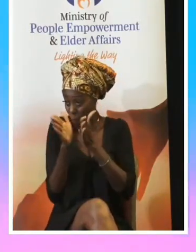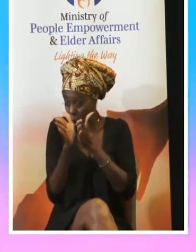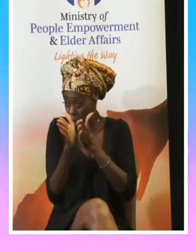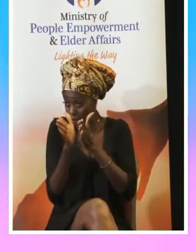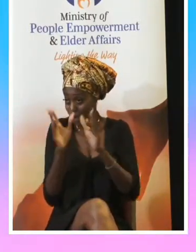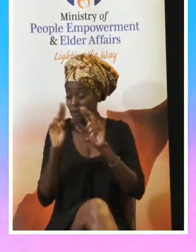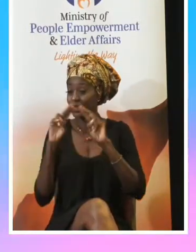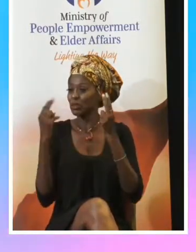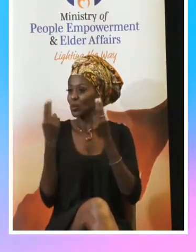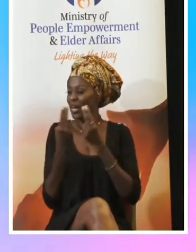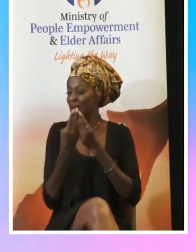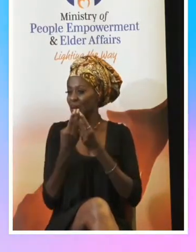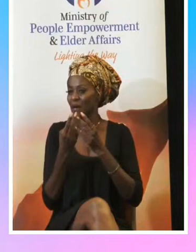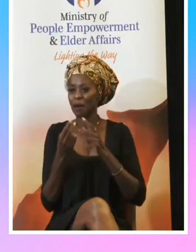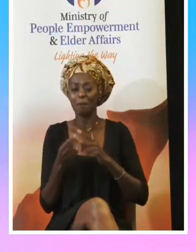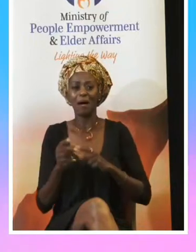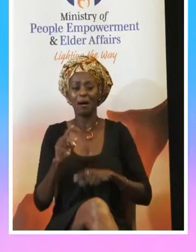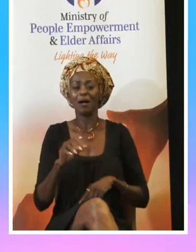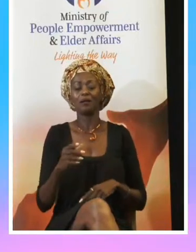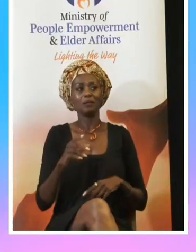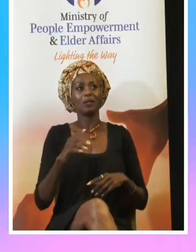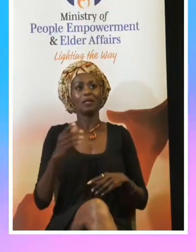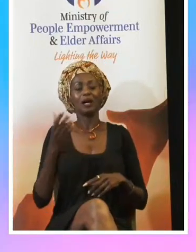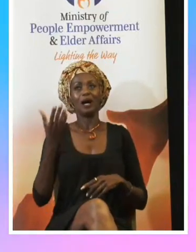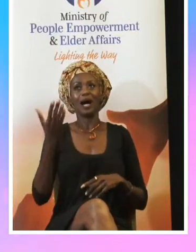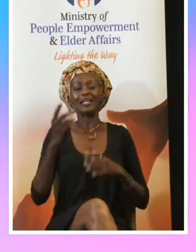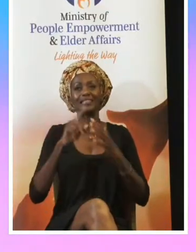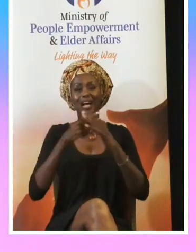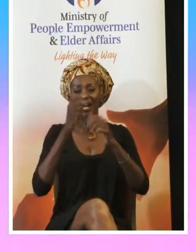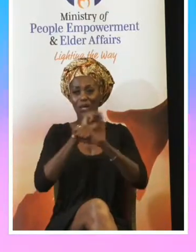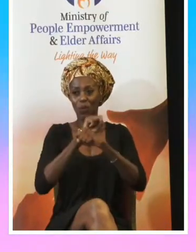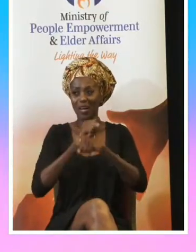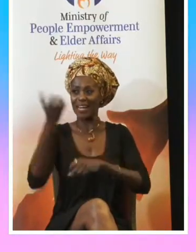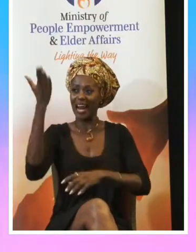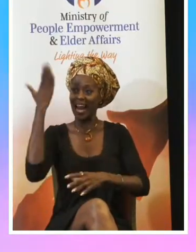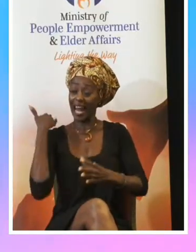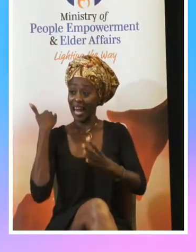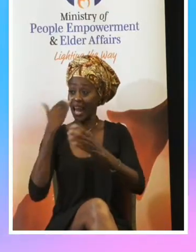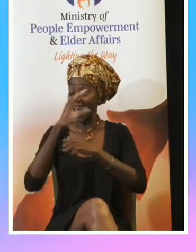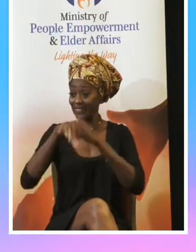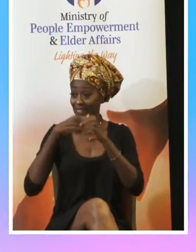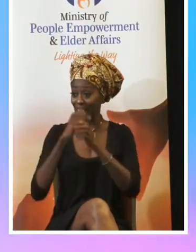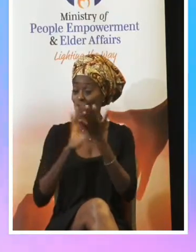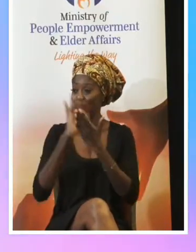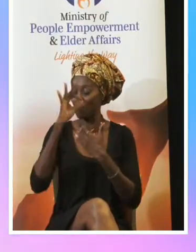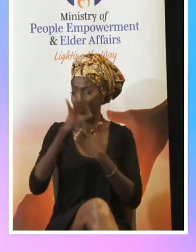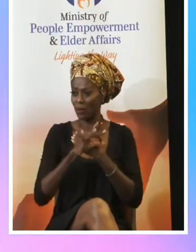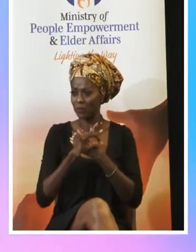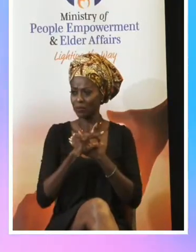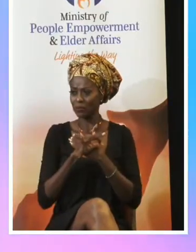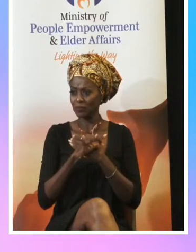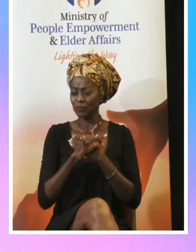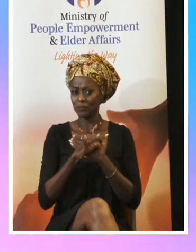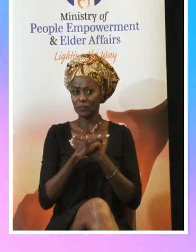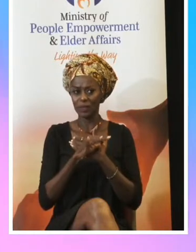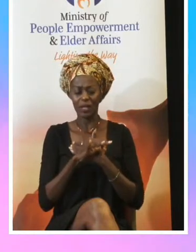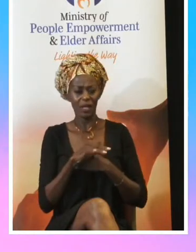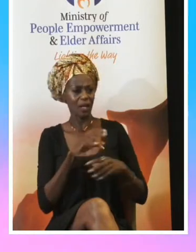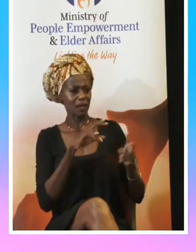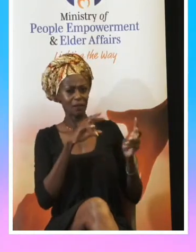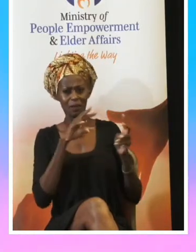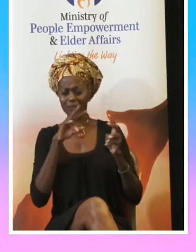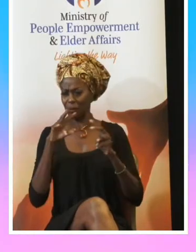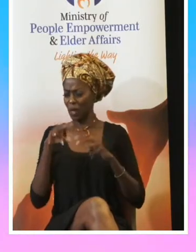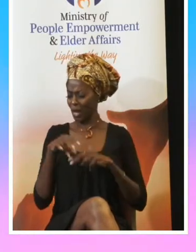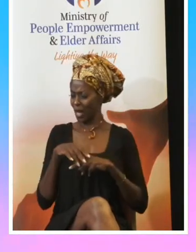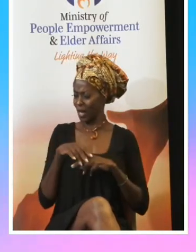only went to the unit last year in February, and when I went to the unit, I said, wait, this unit real dead, though.